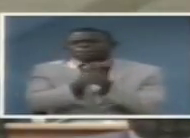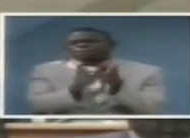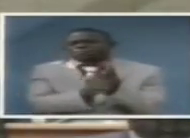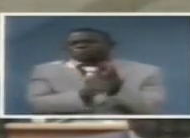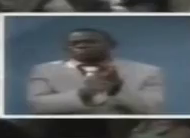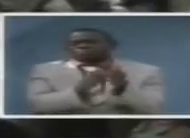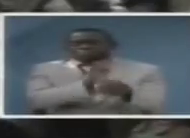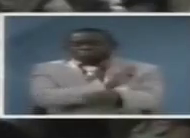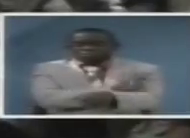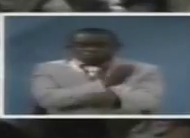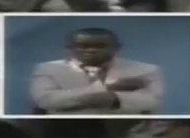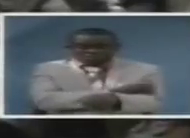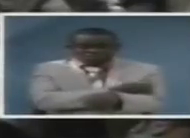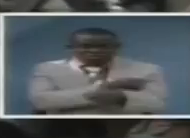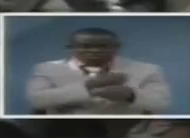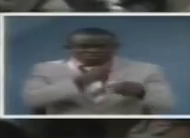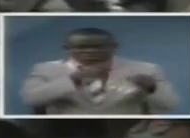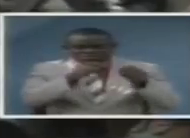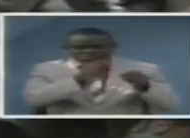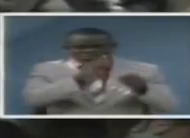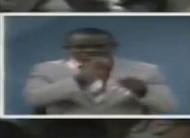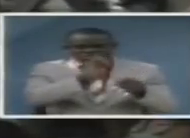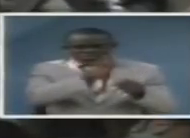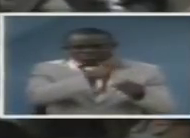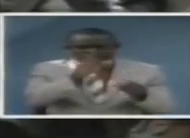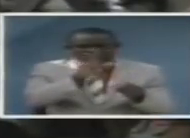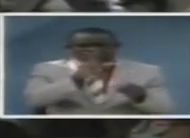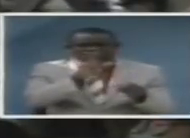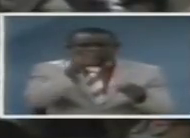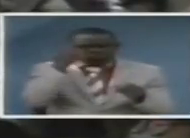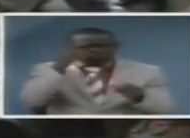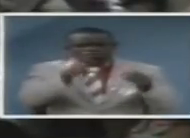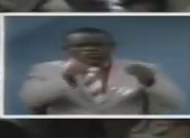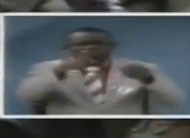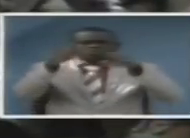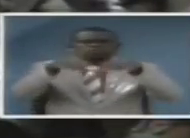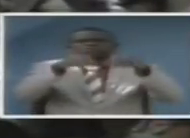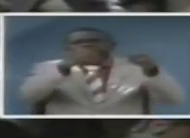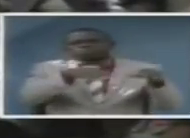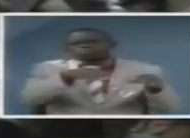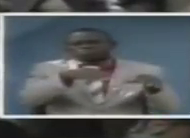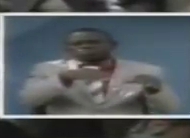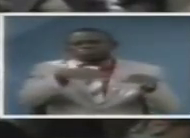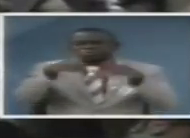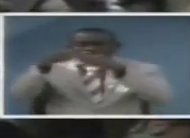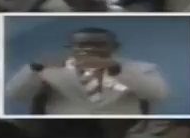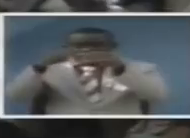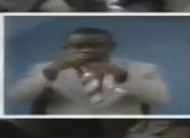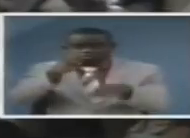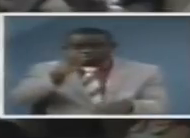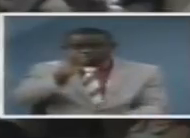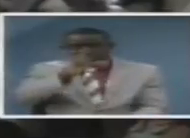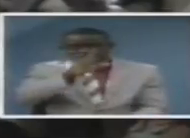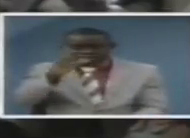supervision and regulation of the energy sector, while the Electricity Bill will, among others, allow for